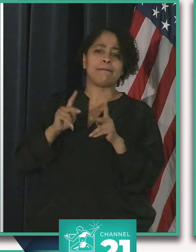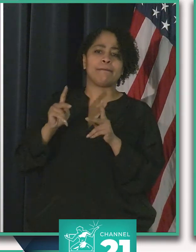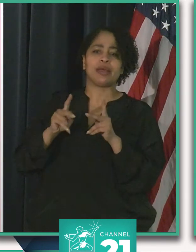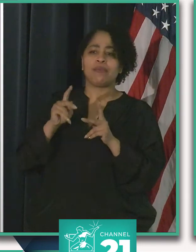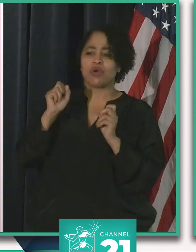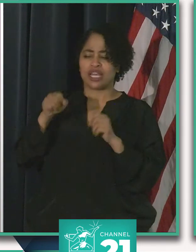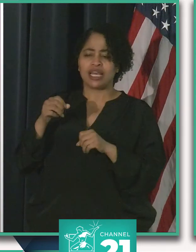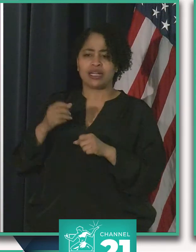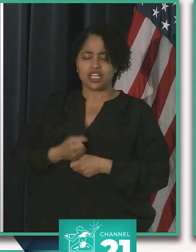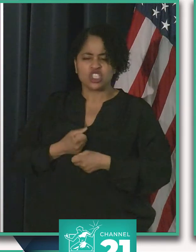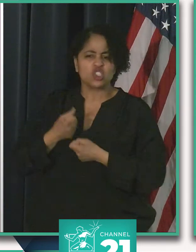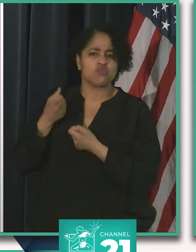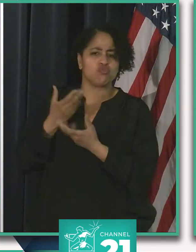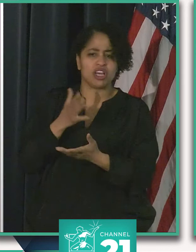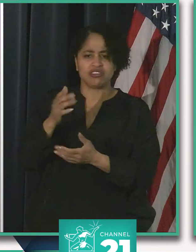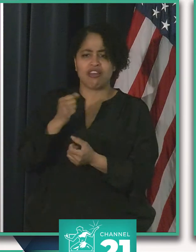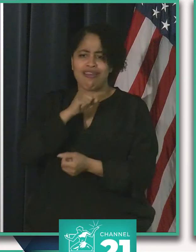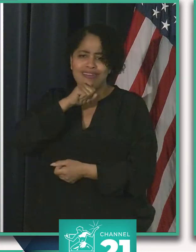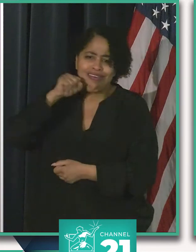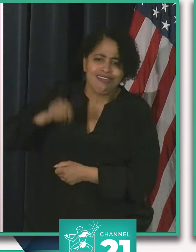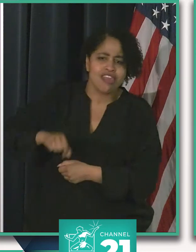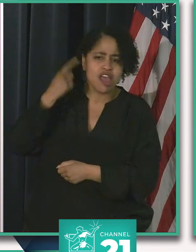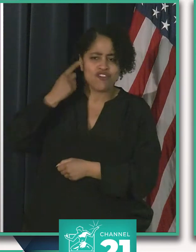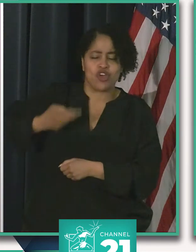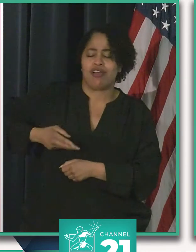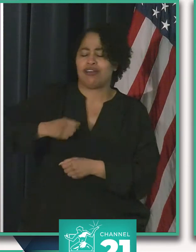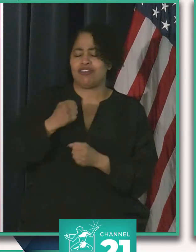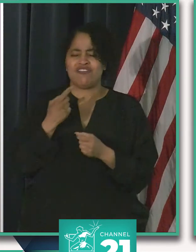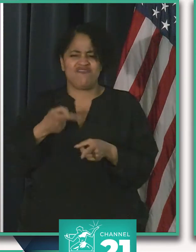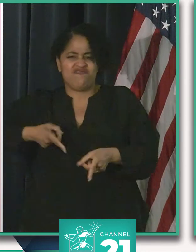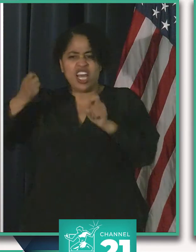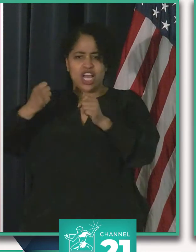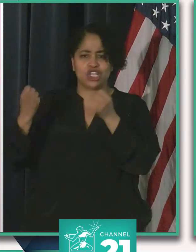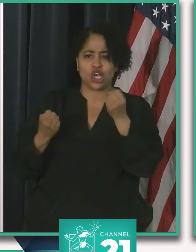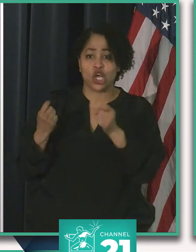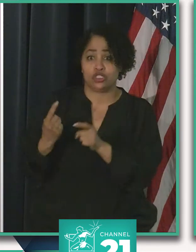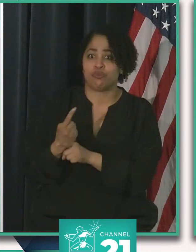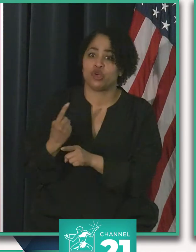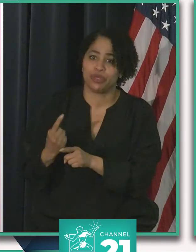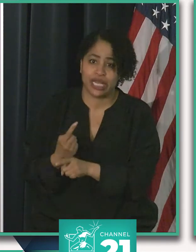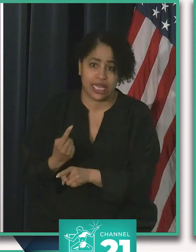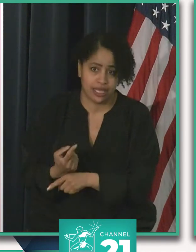where folks can express their love for their high performance vehicles in an appropriate way.